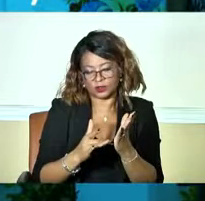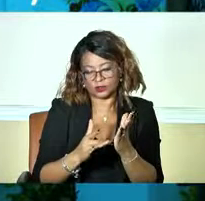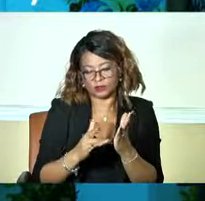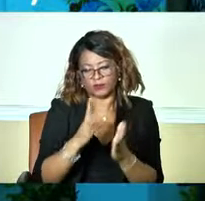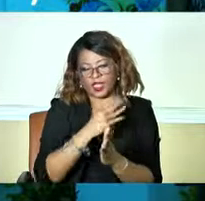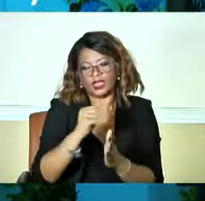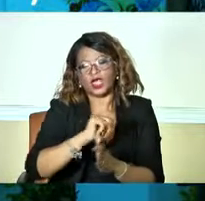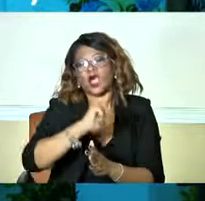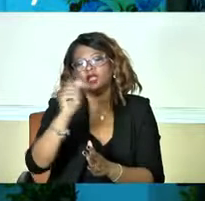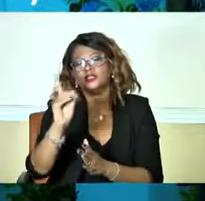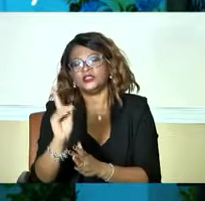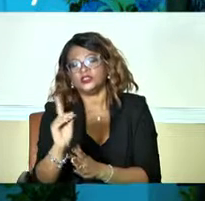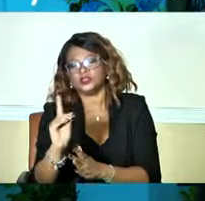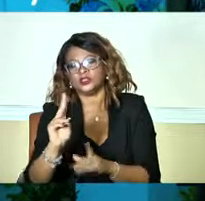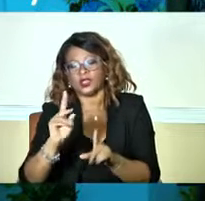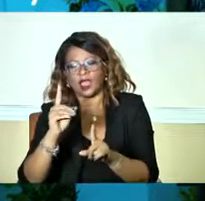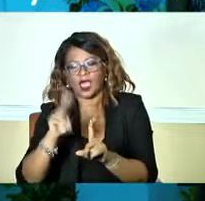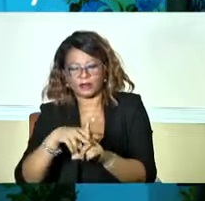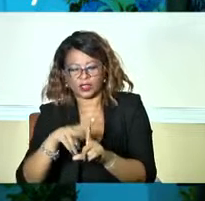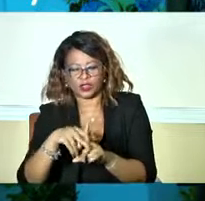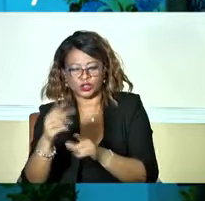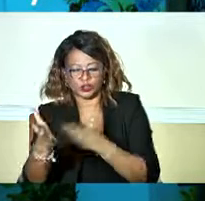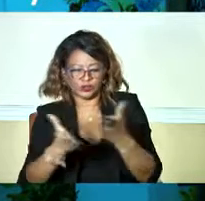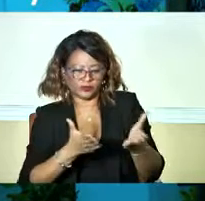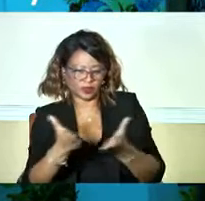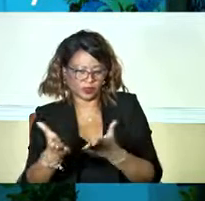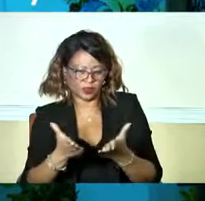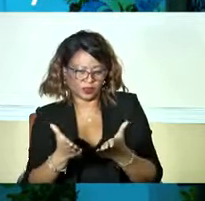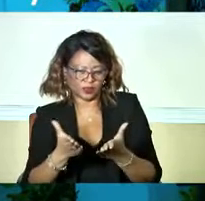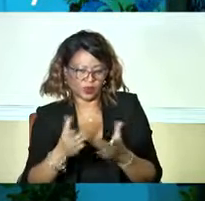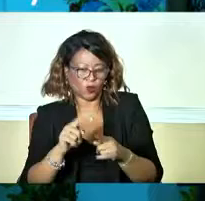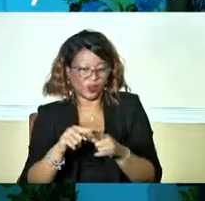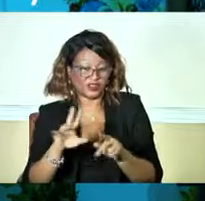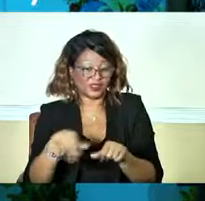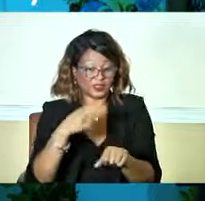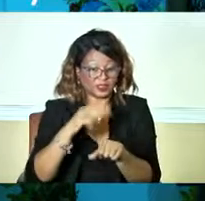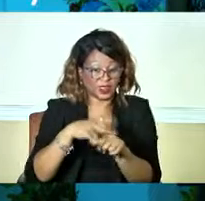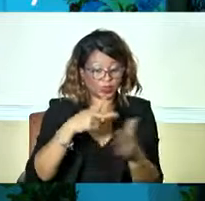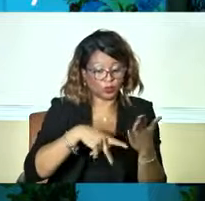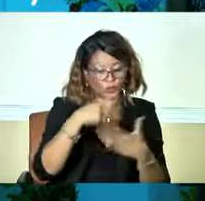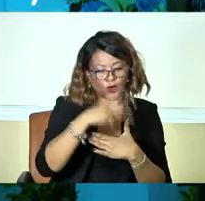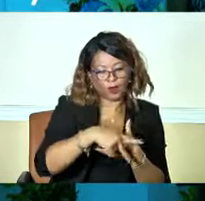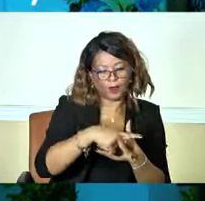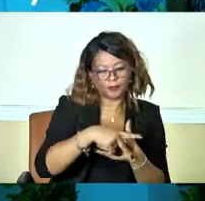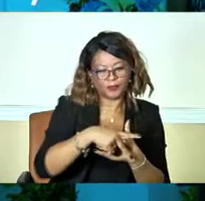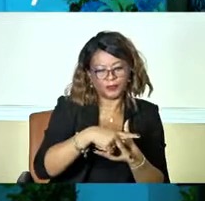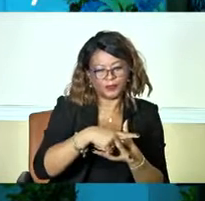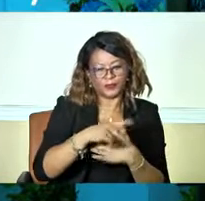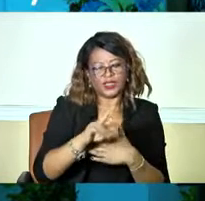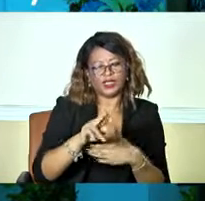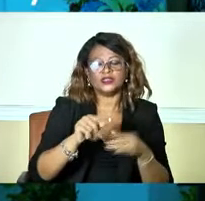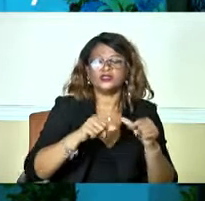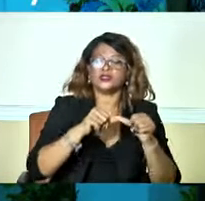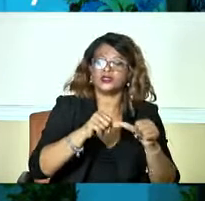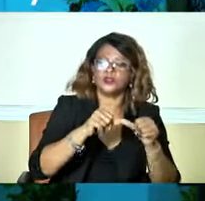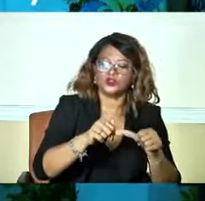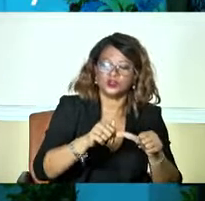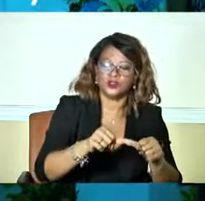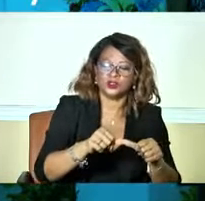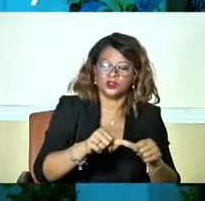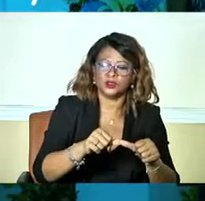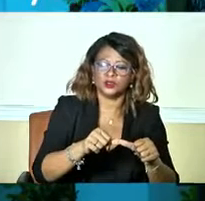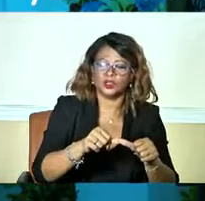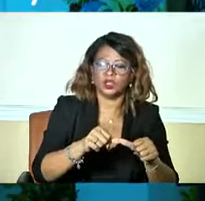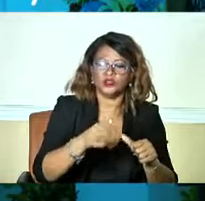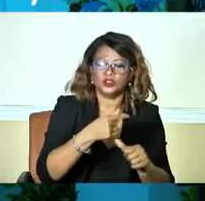and other digital application services. While this is a national program, it is a continuation of